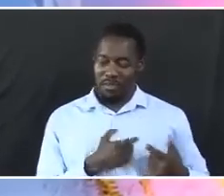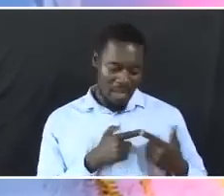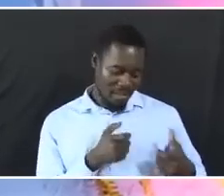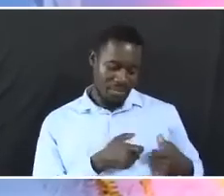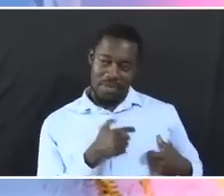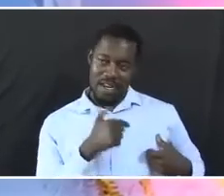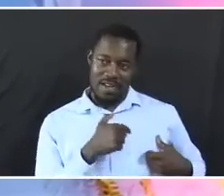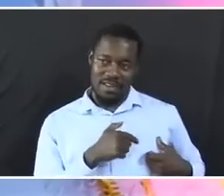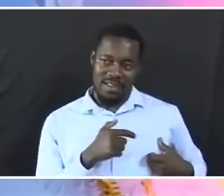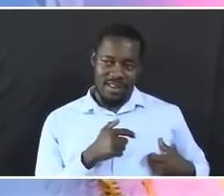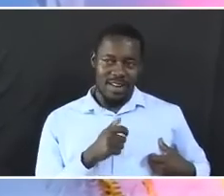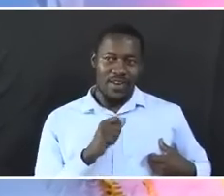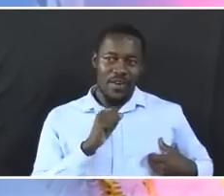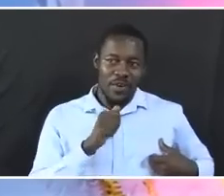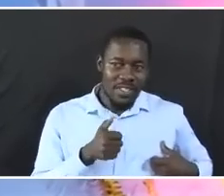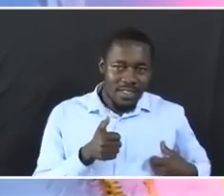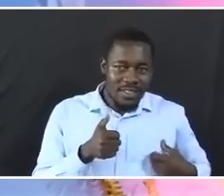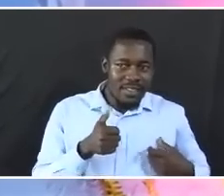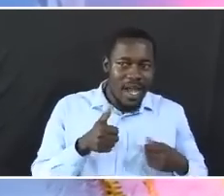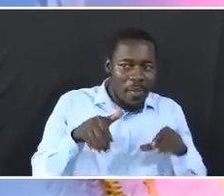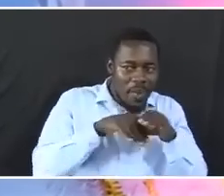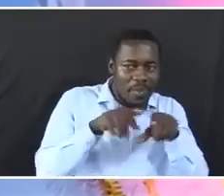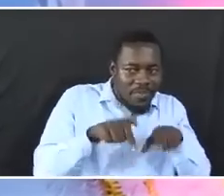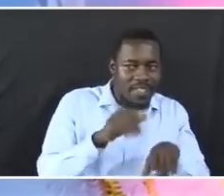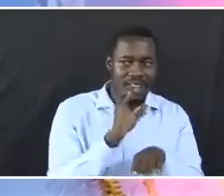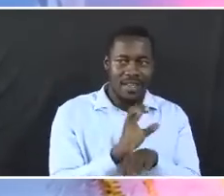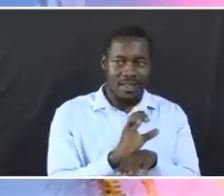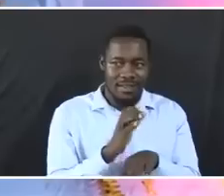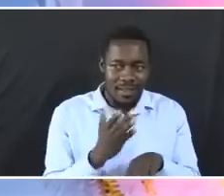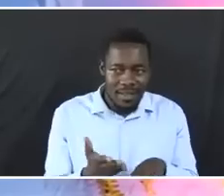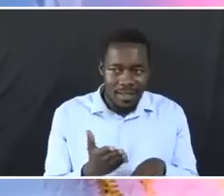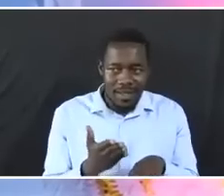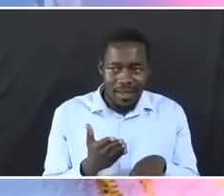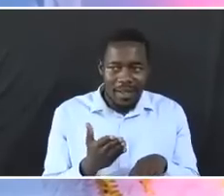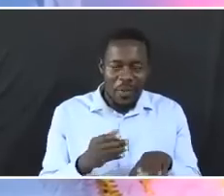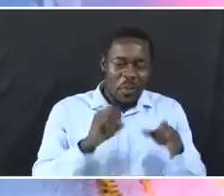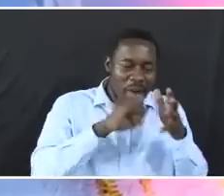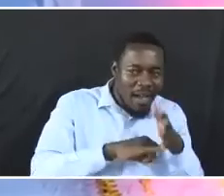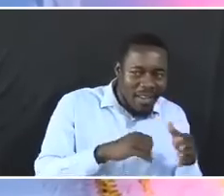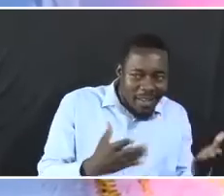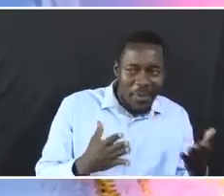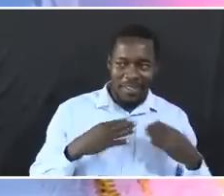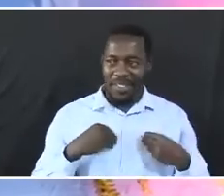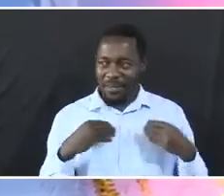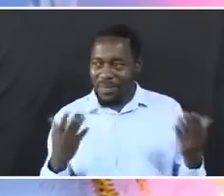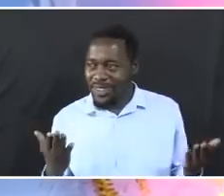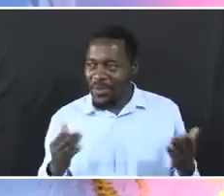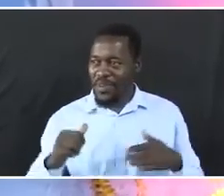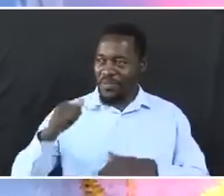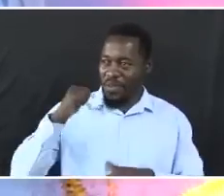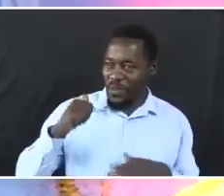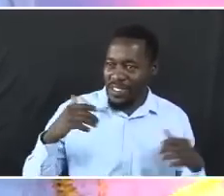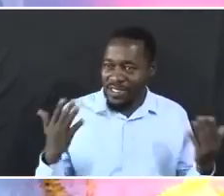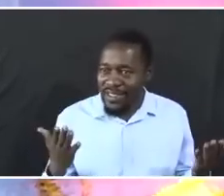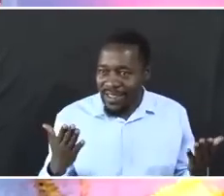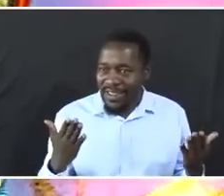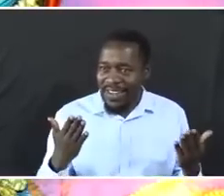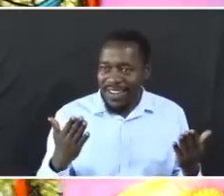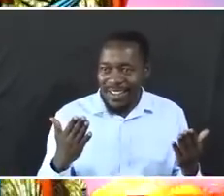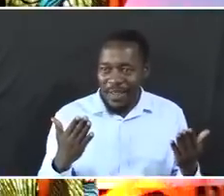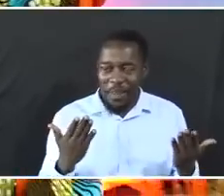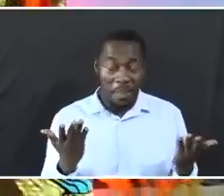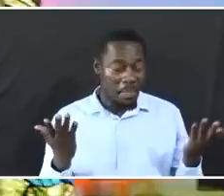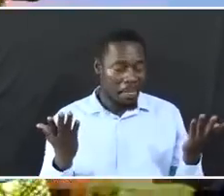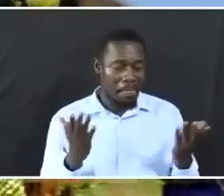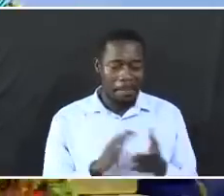If they were raised like Moses, if they were raised like Daniel, if they were raised like Shadrach,